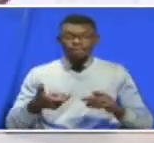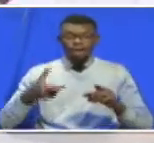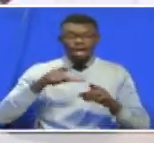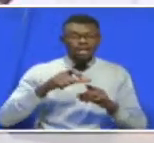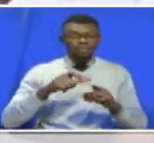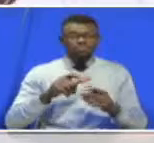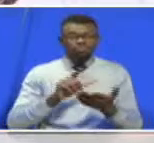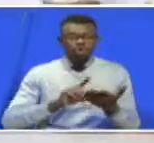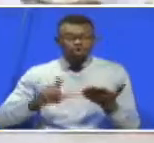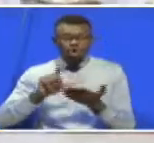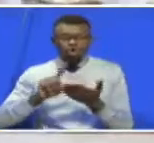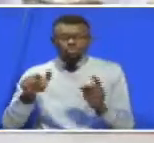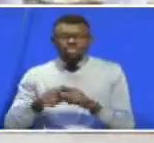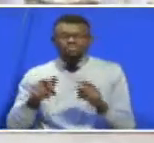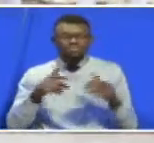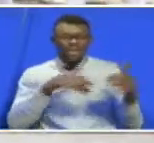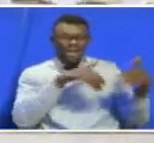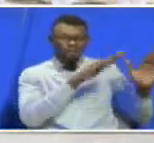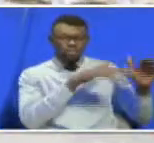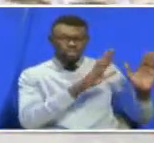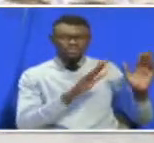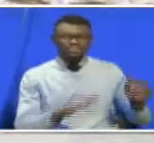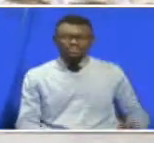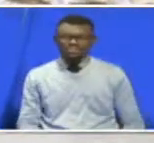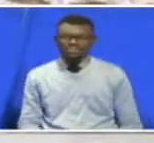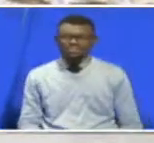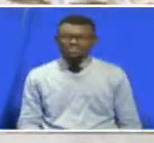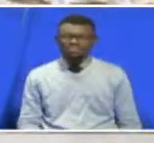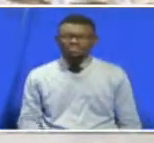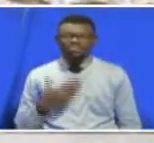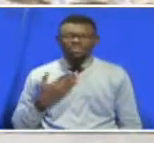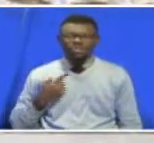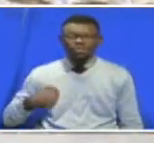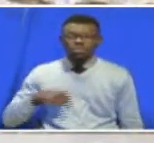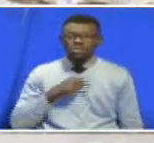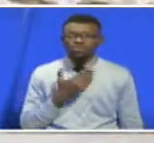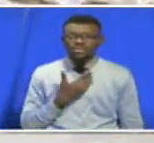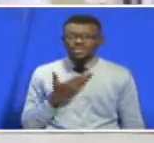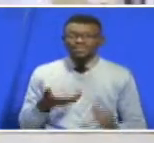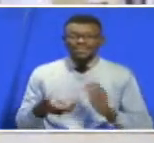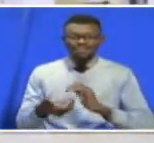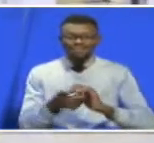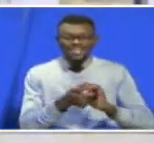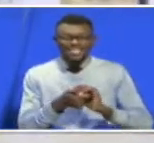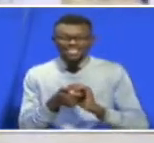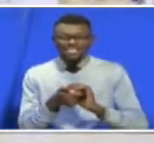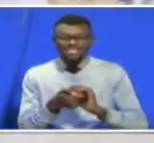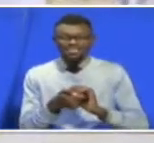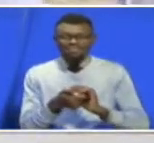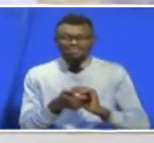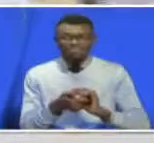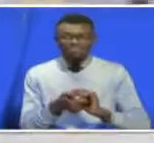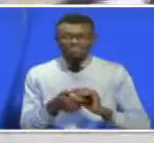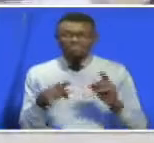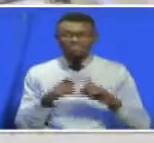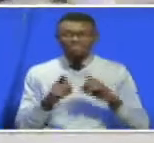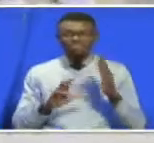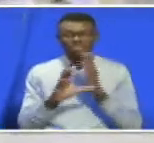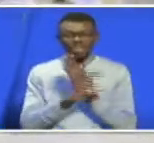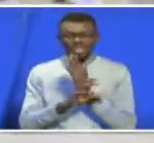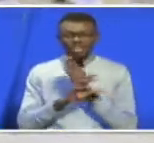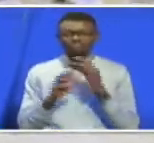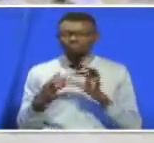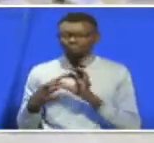local. And of course, that is what we want as World Tong Ill Moo Federation and a country. The